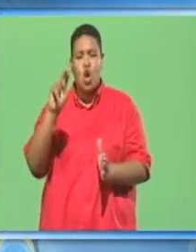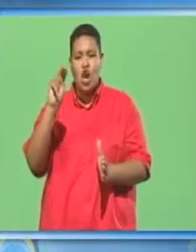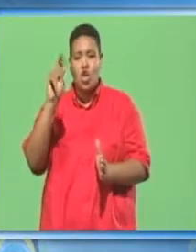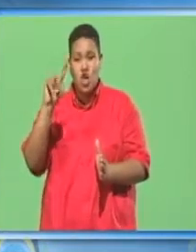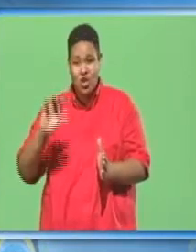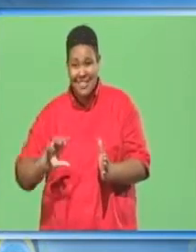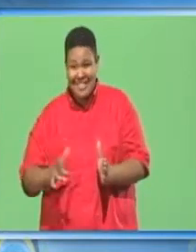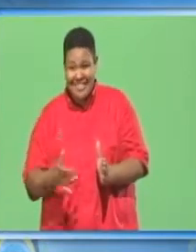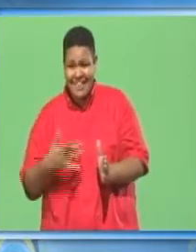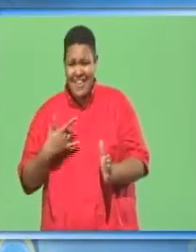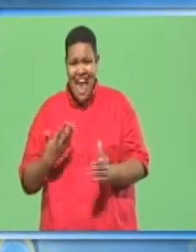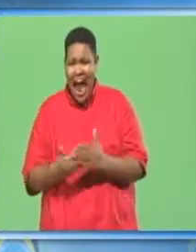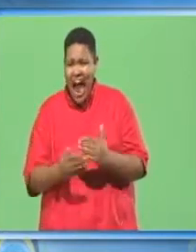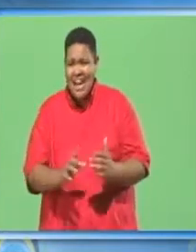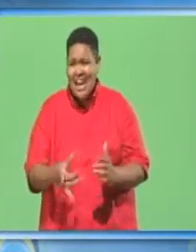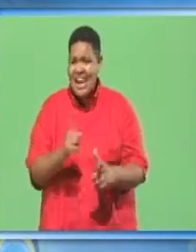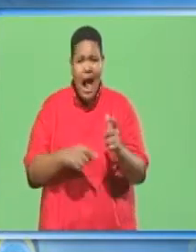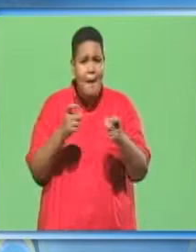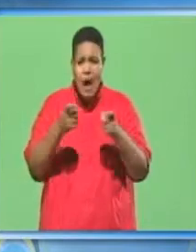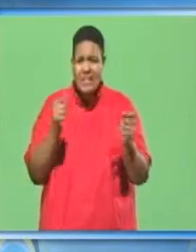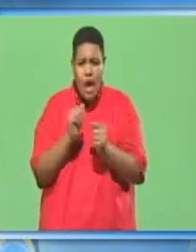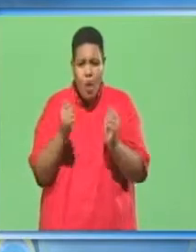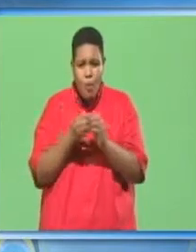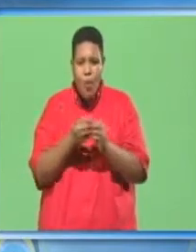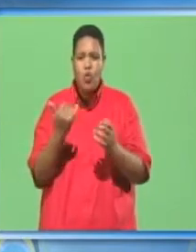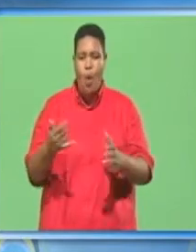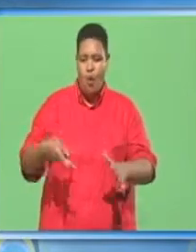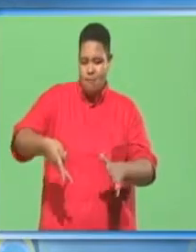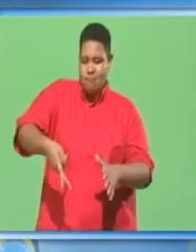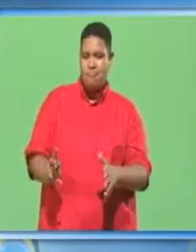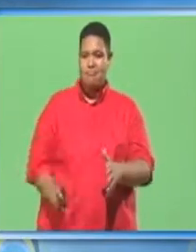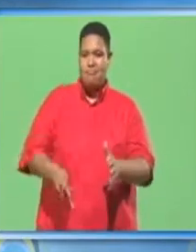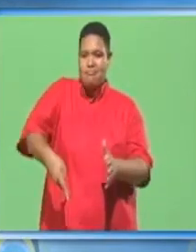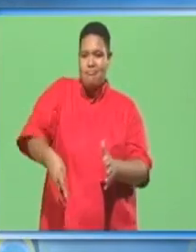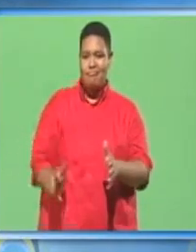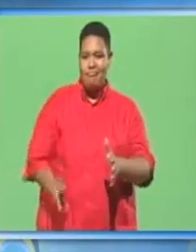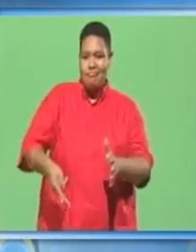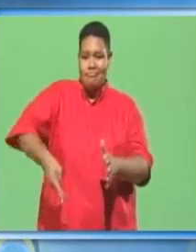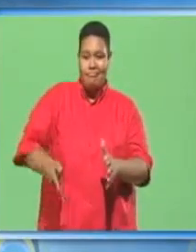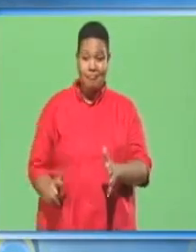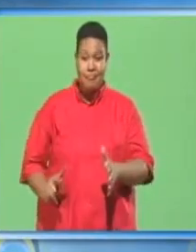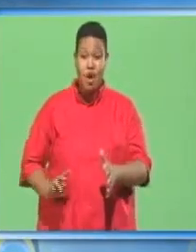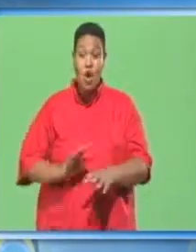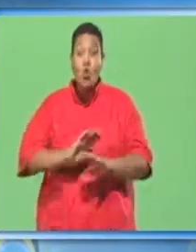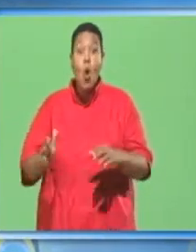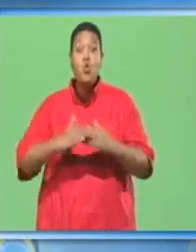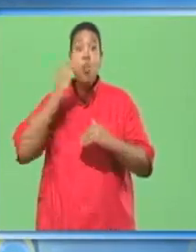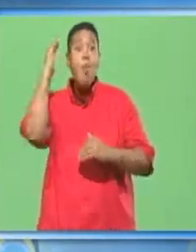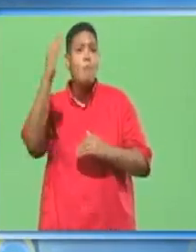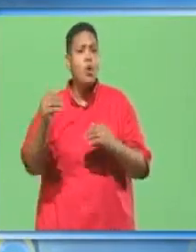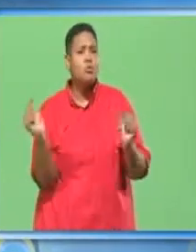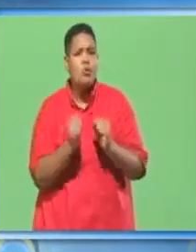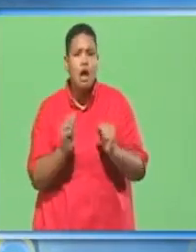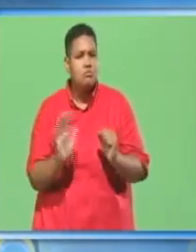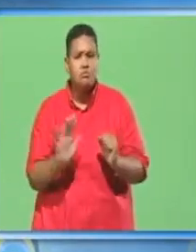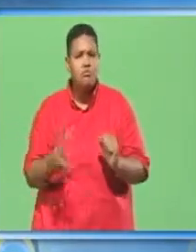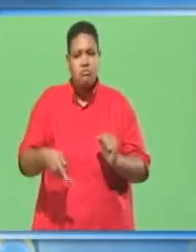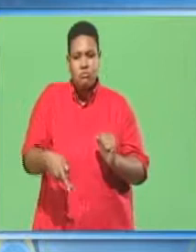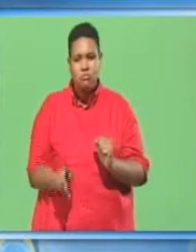are unable to further tighten it by hand, use the wrench to do so, but don't over-tighten it.